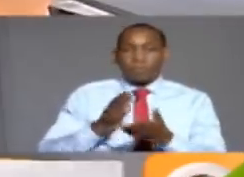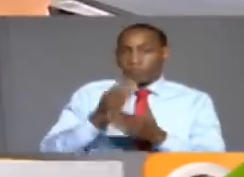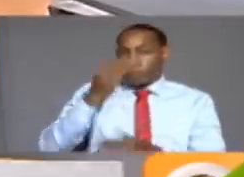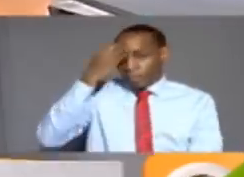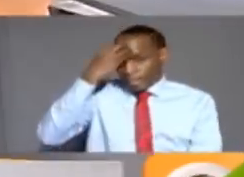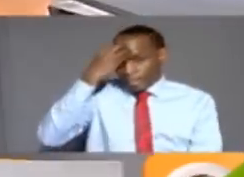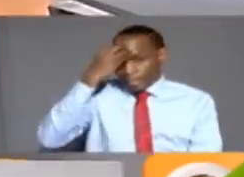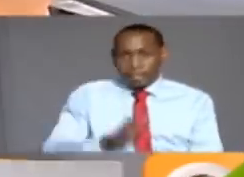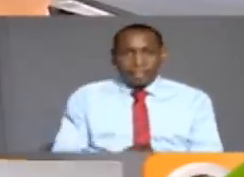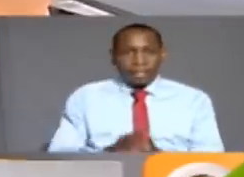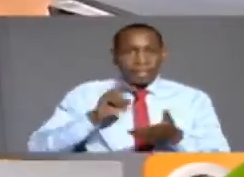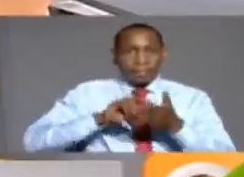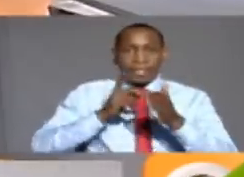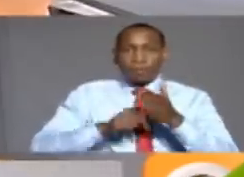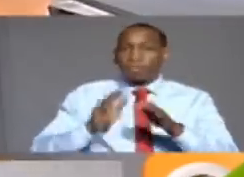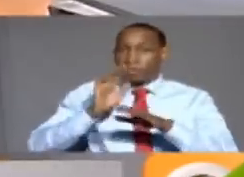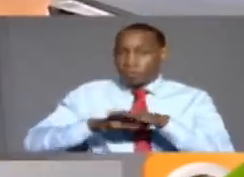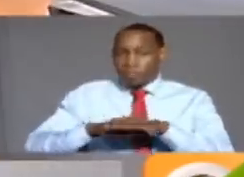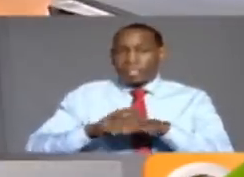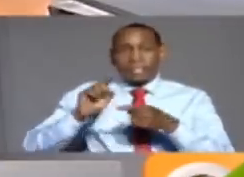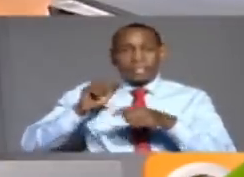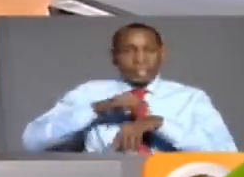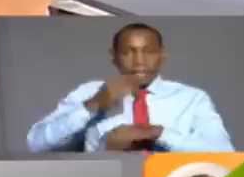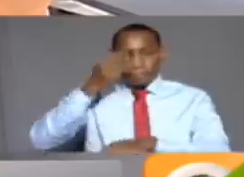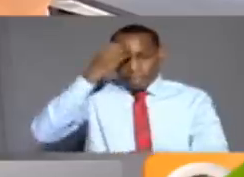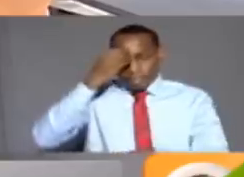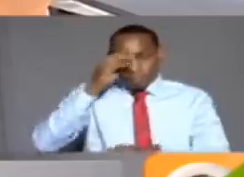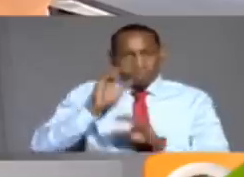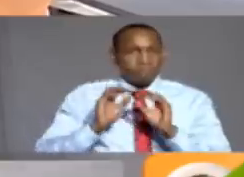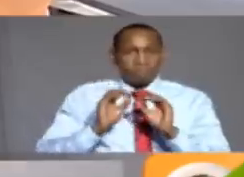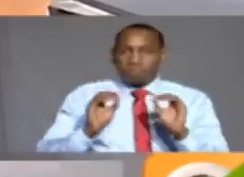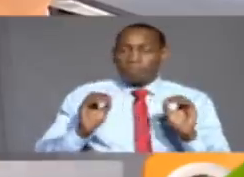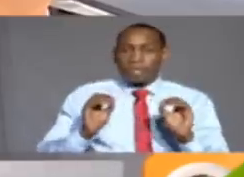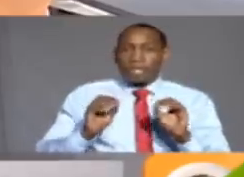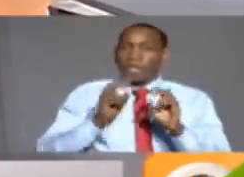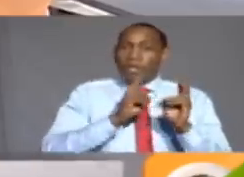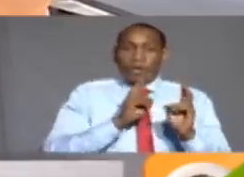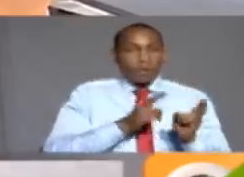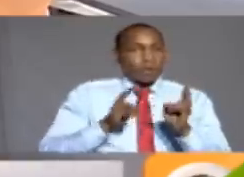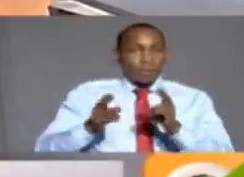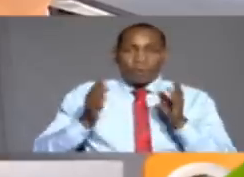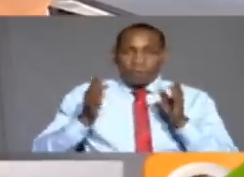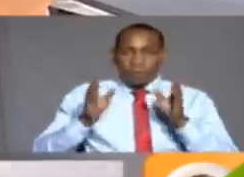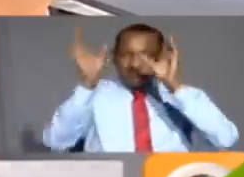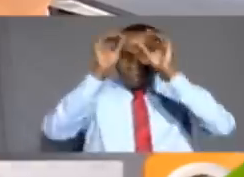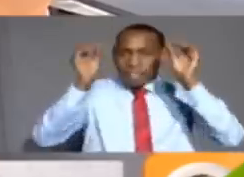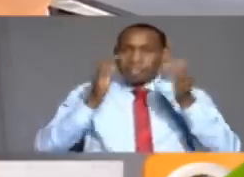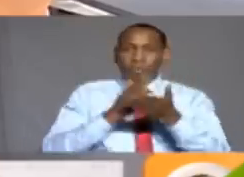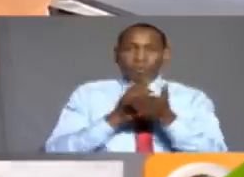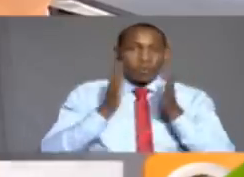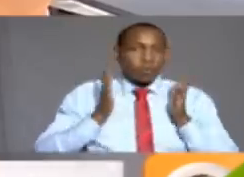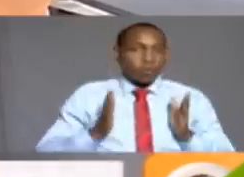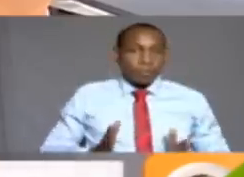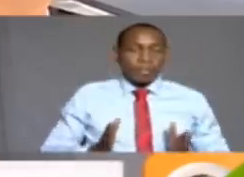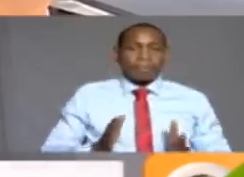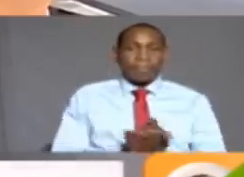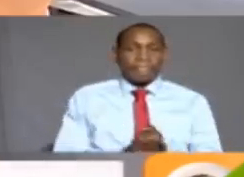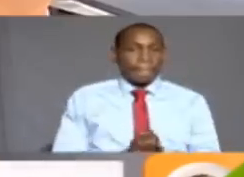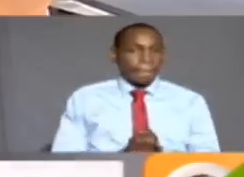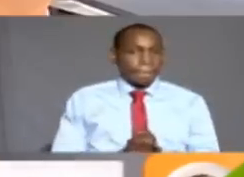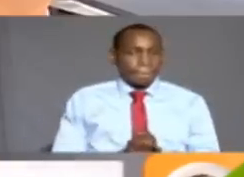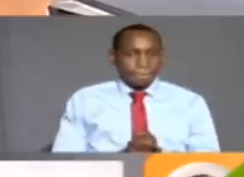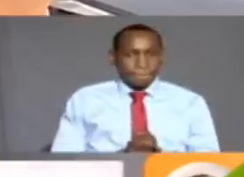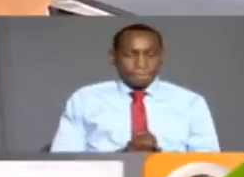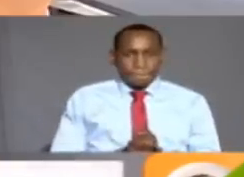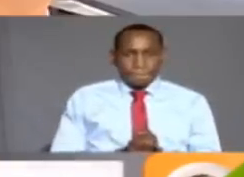angry. Does it mean it's a good thing to be angry? Not at all, but it's normal. The president is human, and the president got angry. He had to get